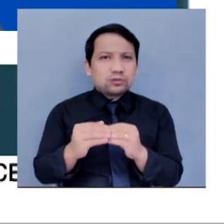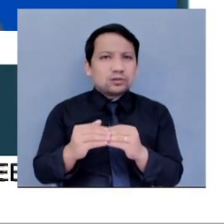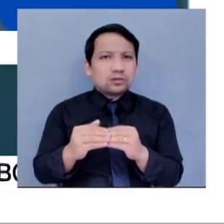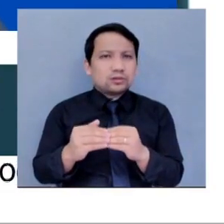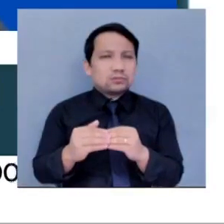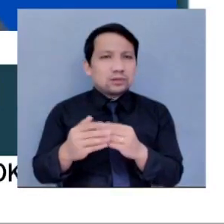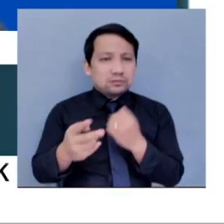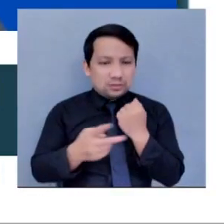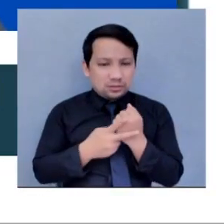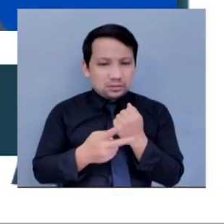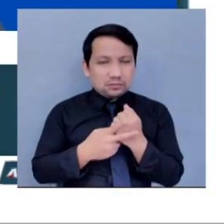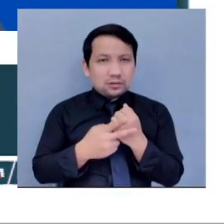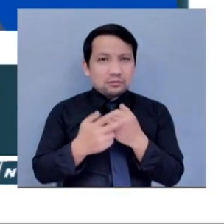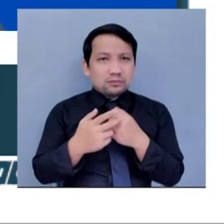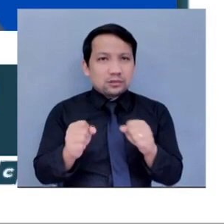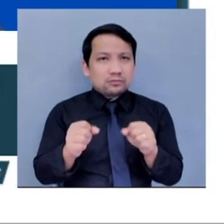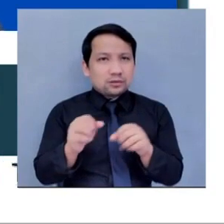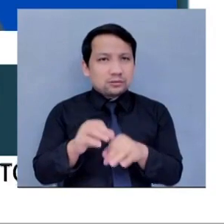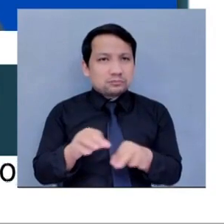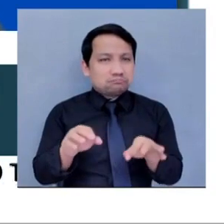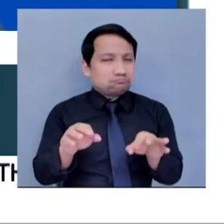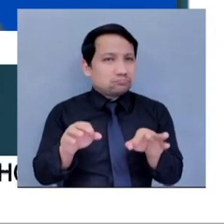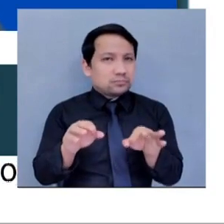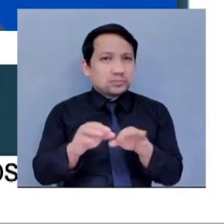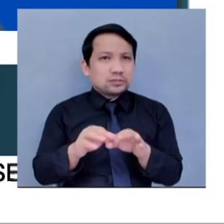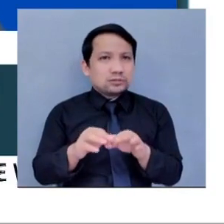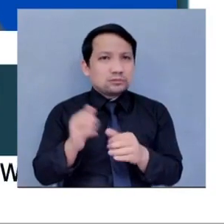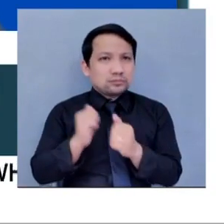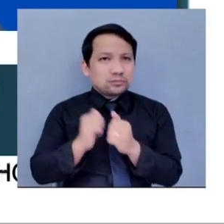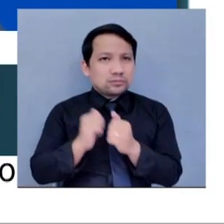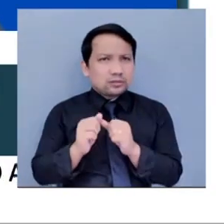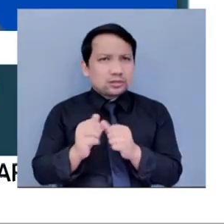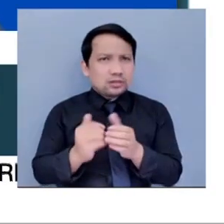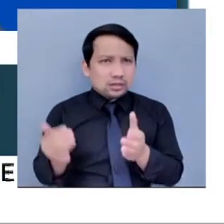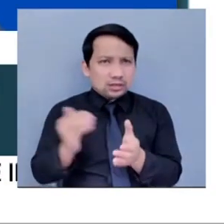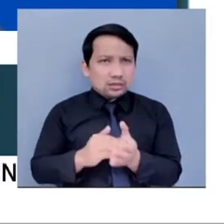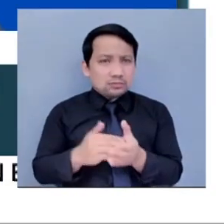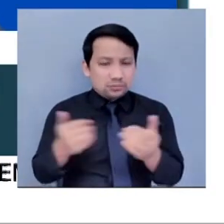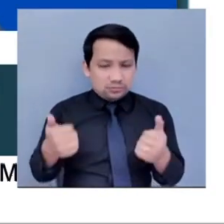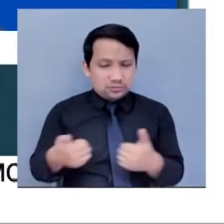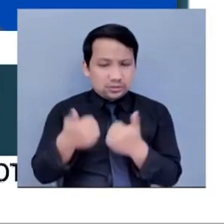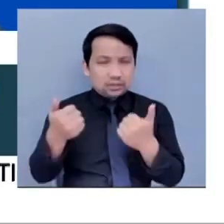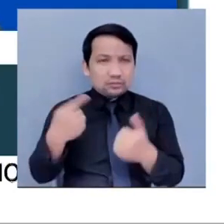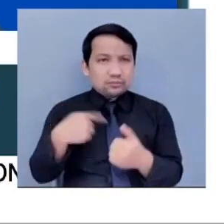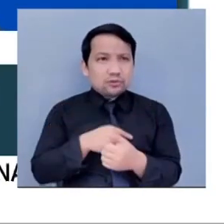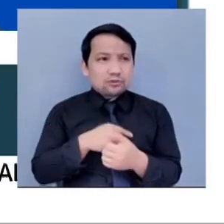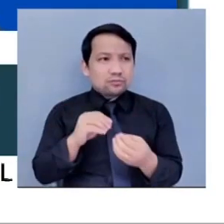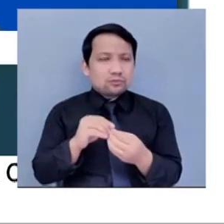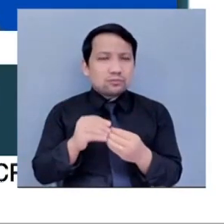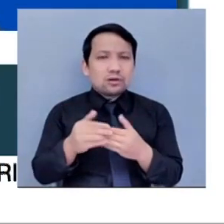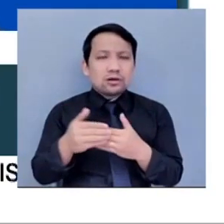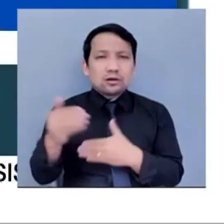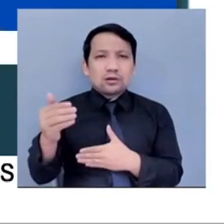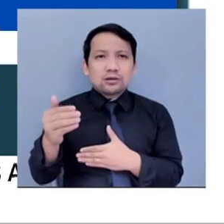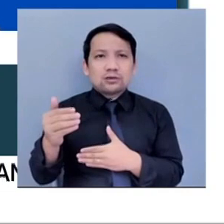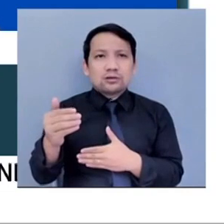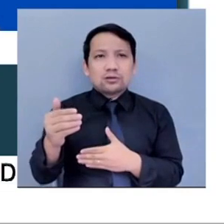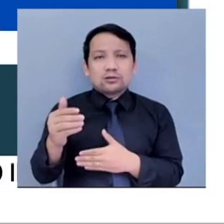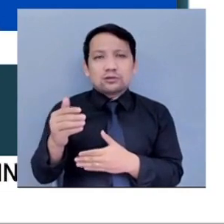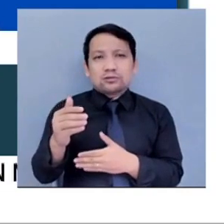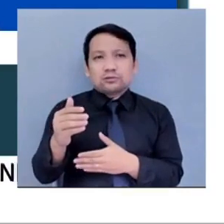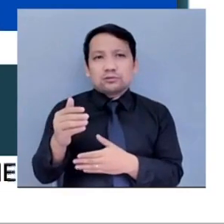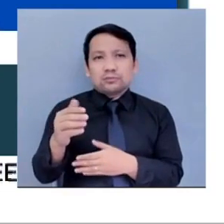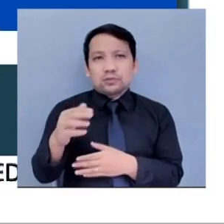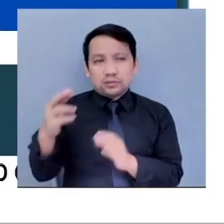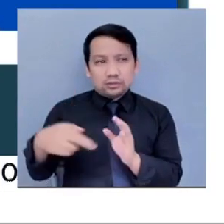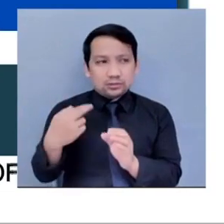savings. That would be, of course, another challenge. All the more that the fiscal reform measures and the tax